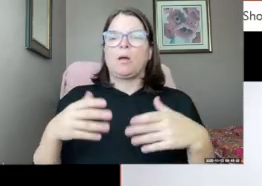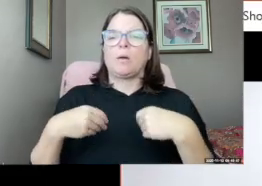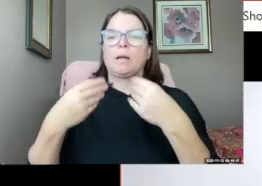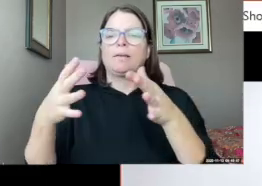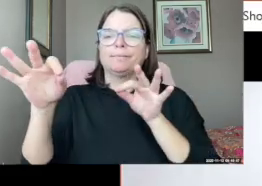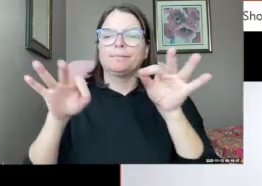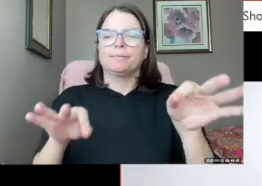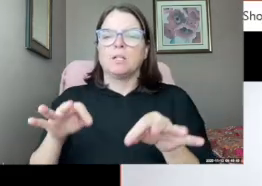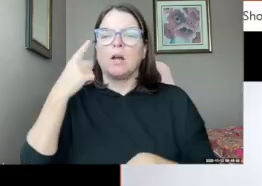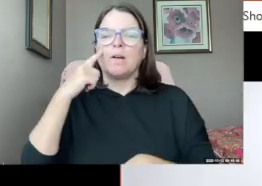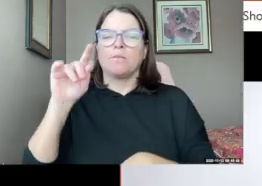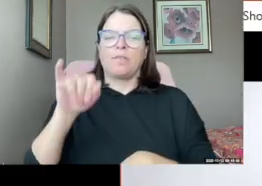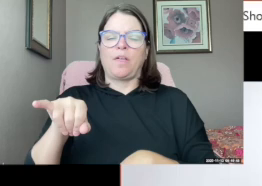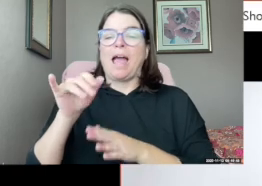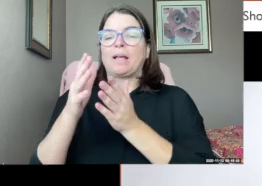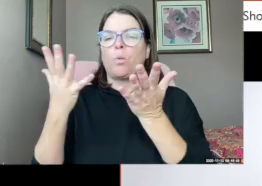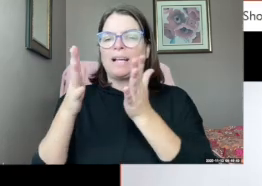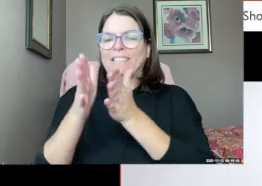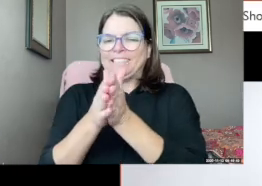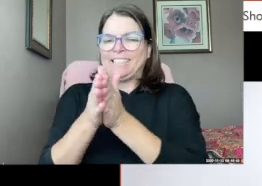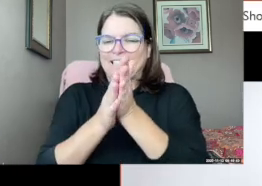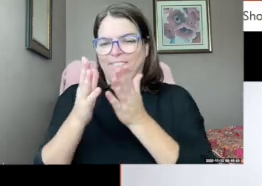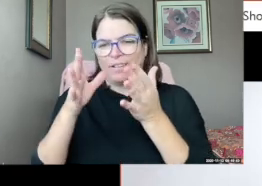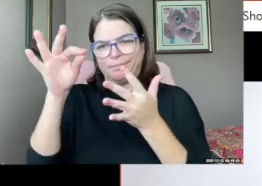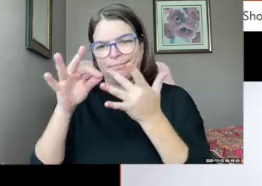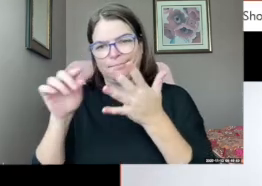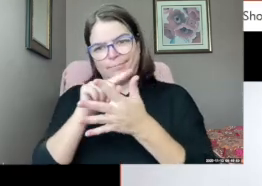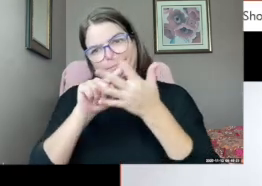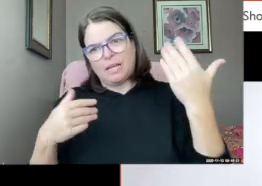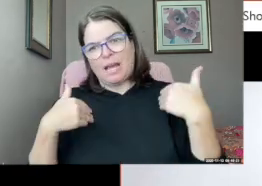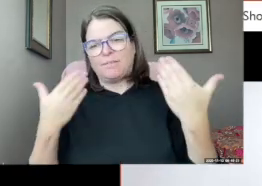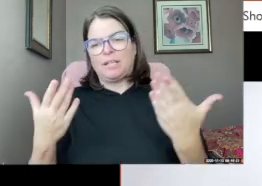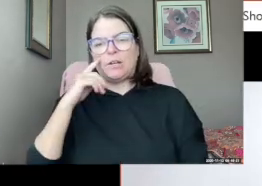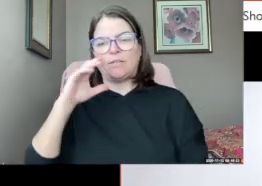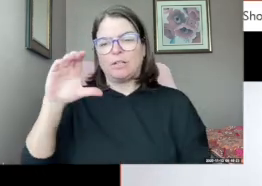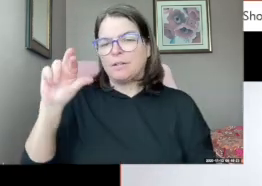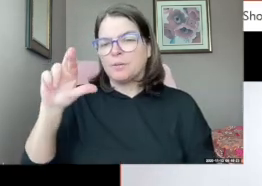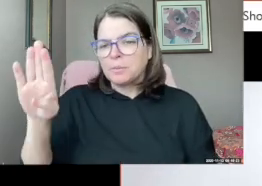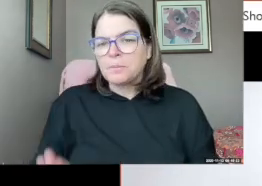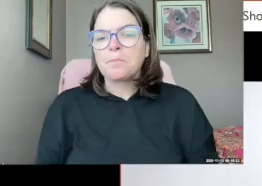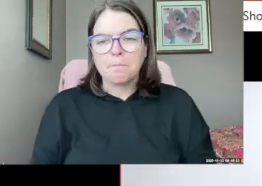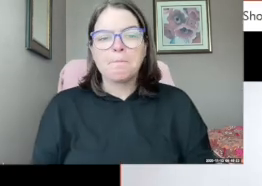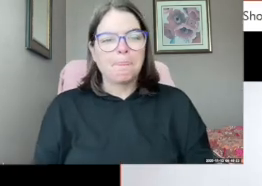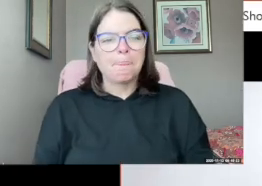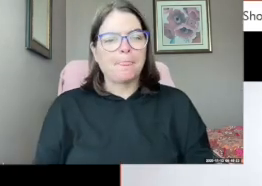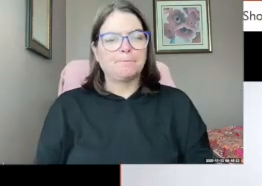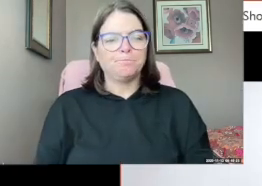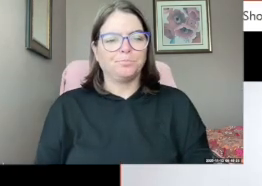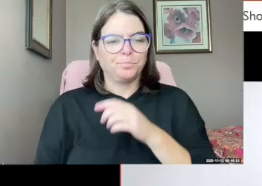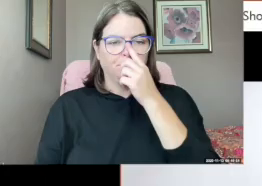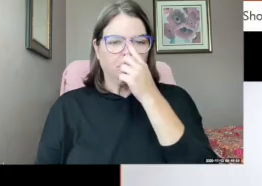current incentives portfolio here at the California Air Resources Board. Next slide.